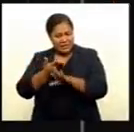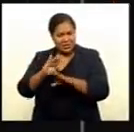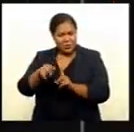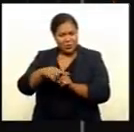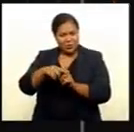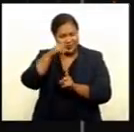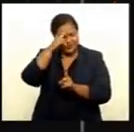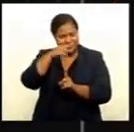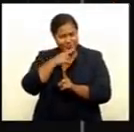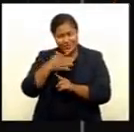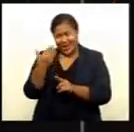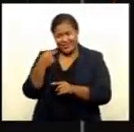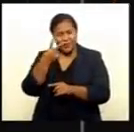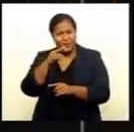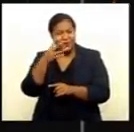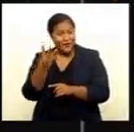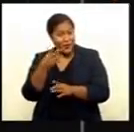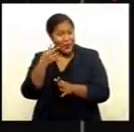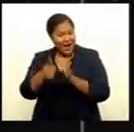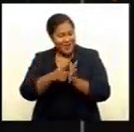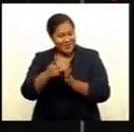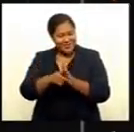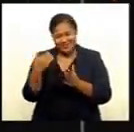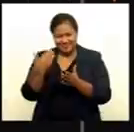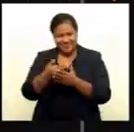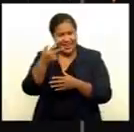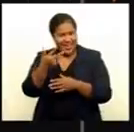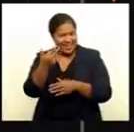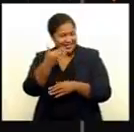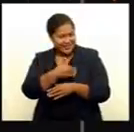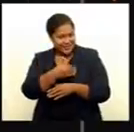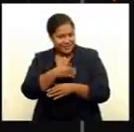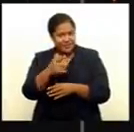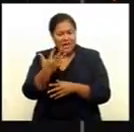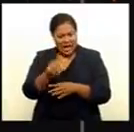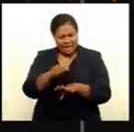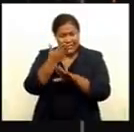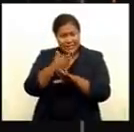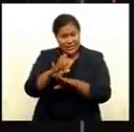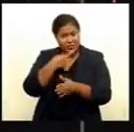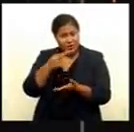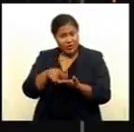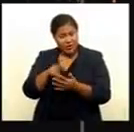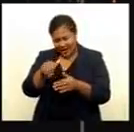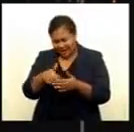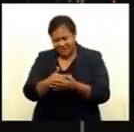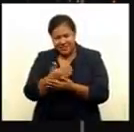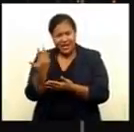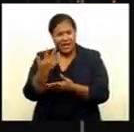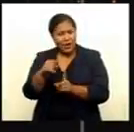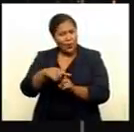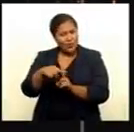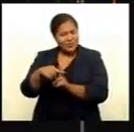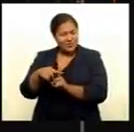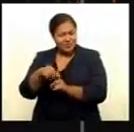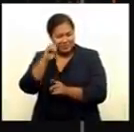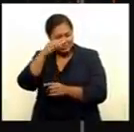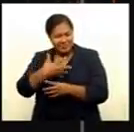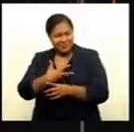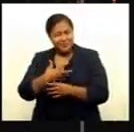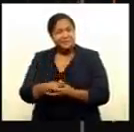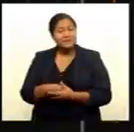COVID-19 in the last 24 hours up to 8 a.m. today, setting a new record of daily infections. Of the new